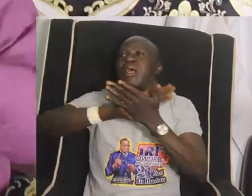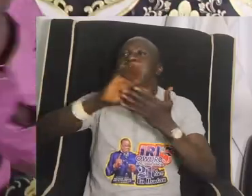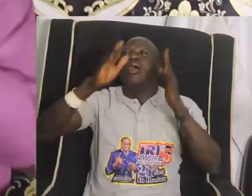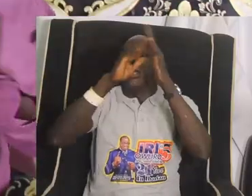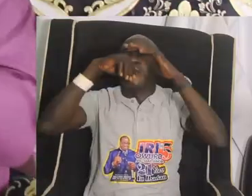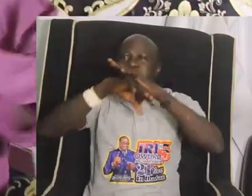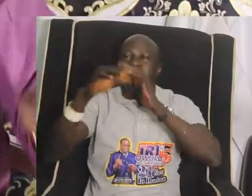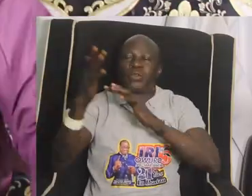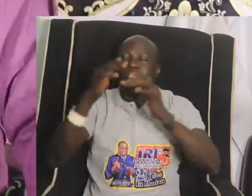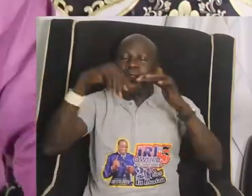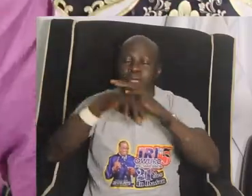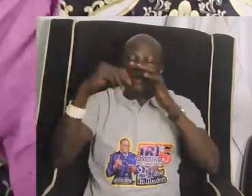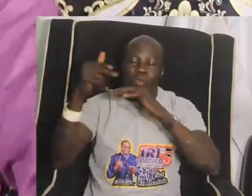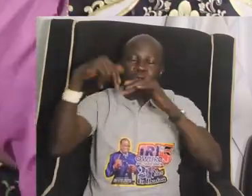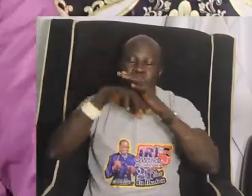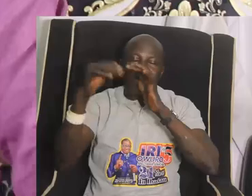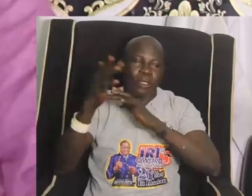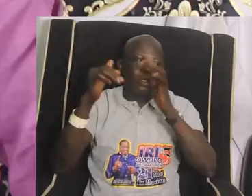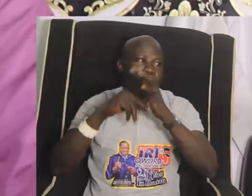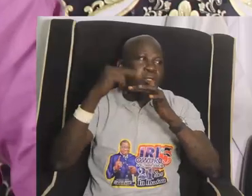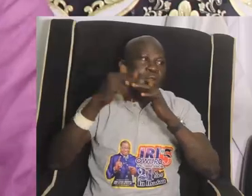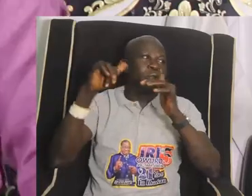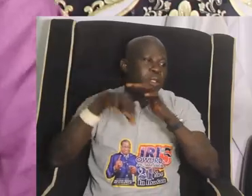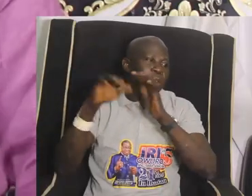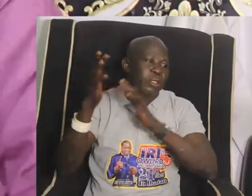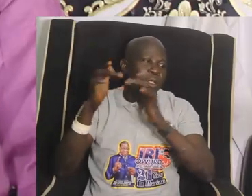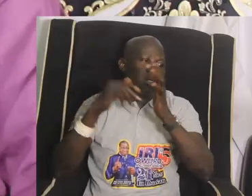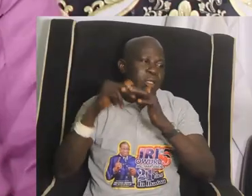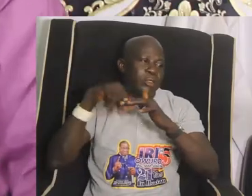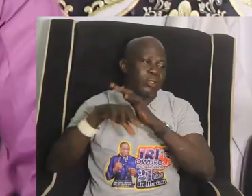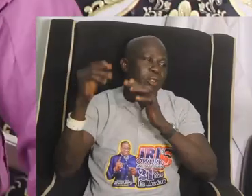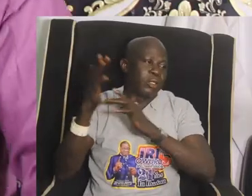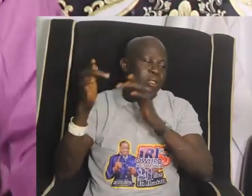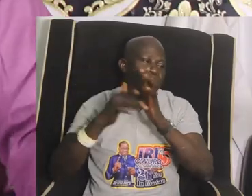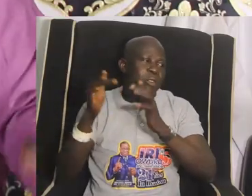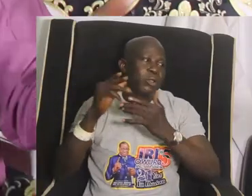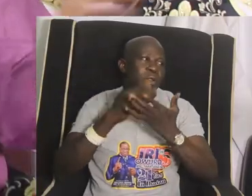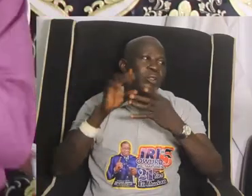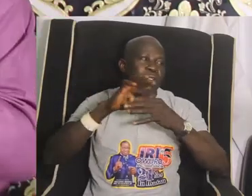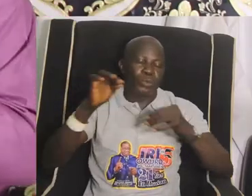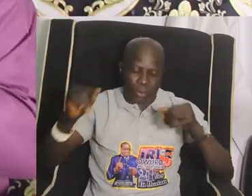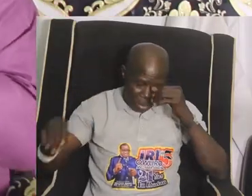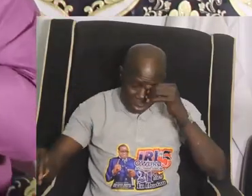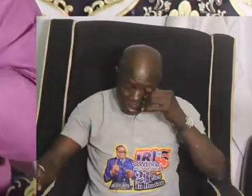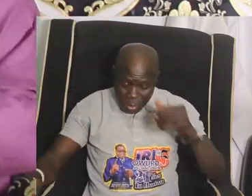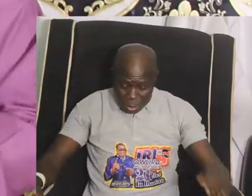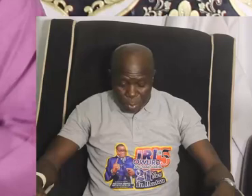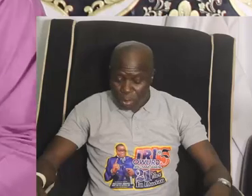ya dua. O ma Jesus. O ma Jesus. O ma Jesus. Every man.